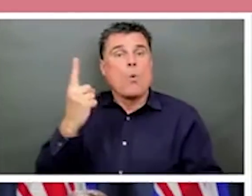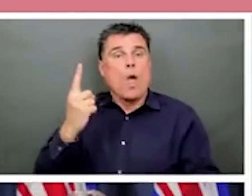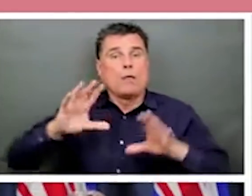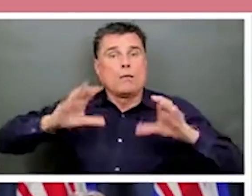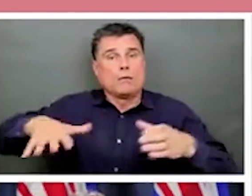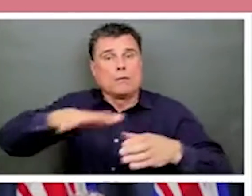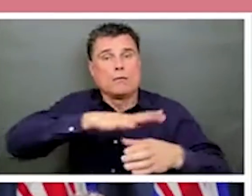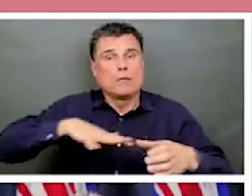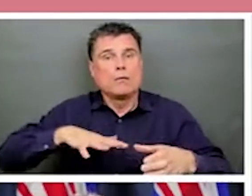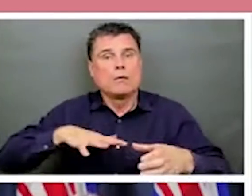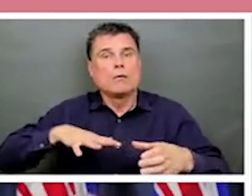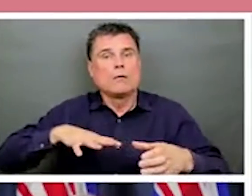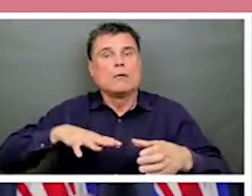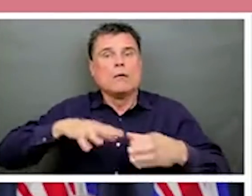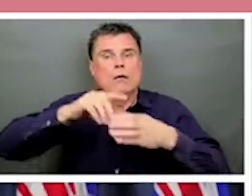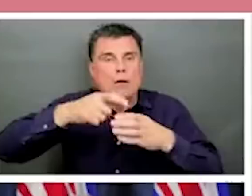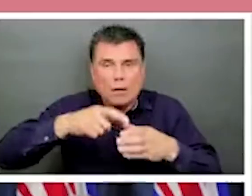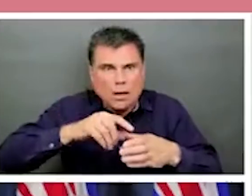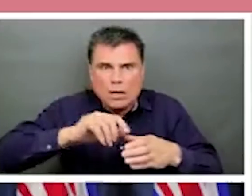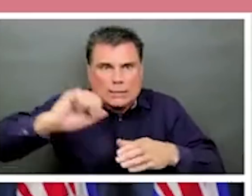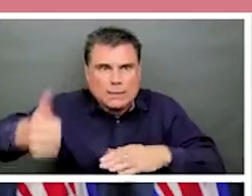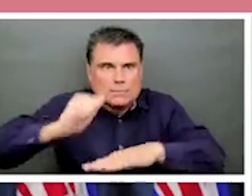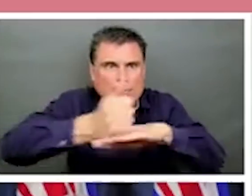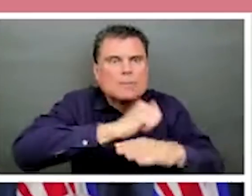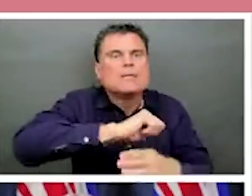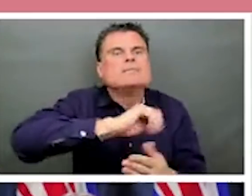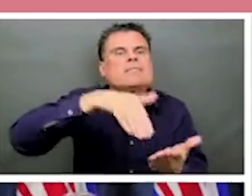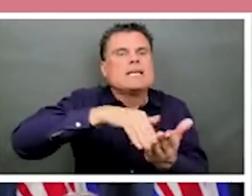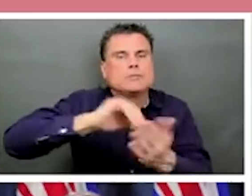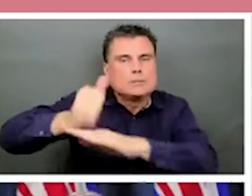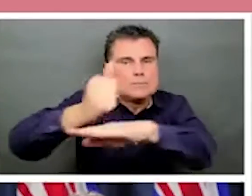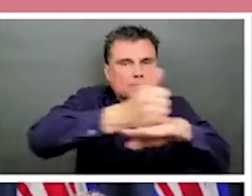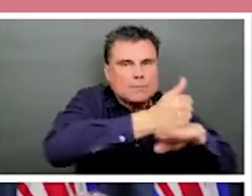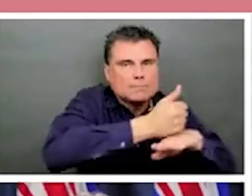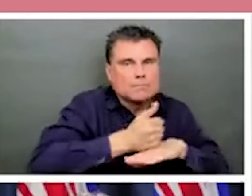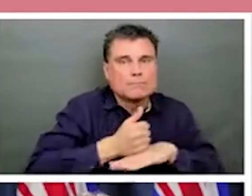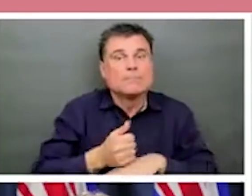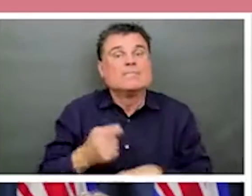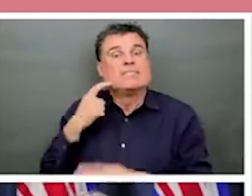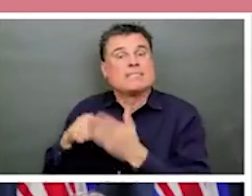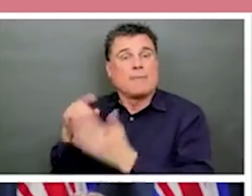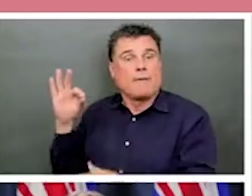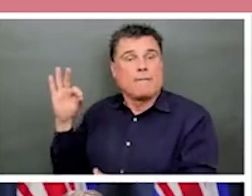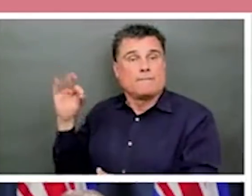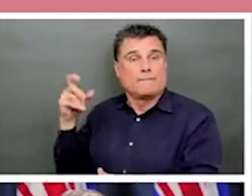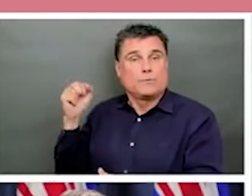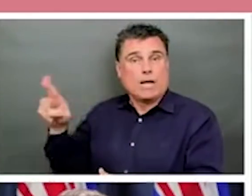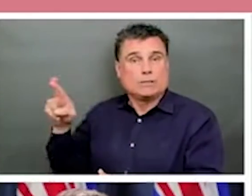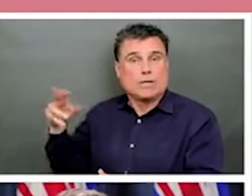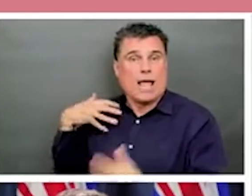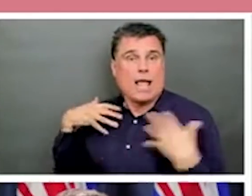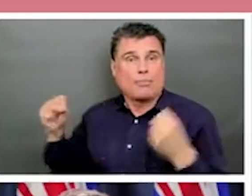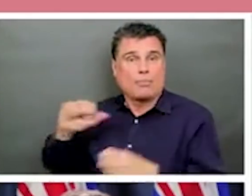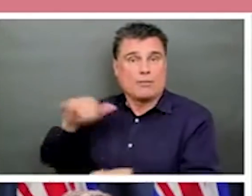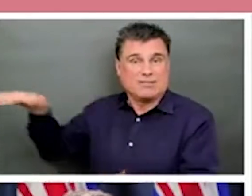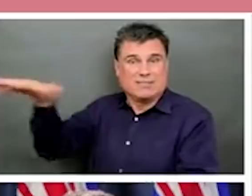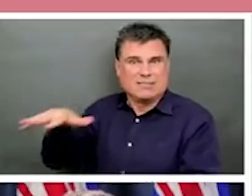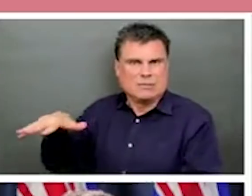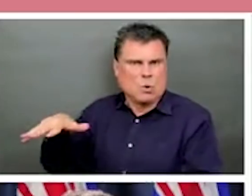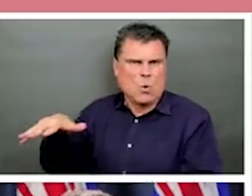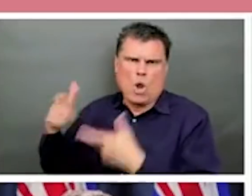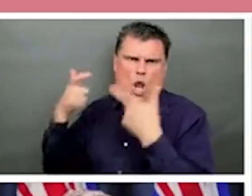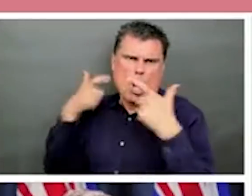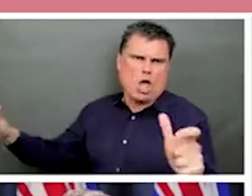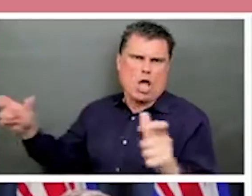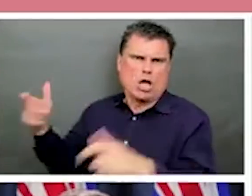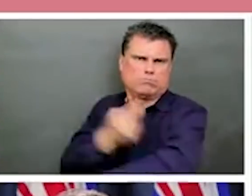their whole geographic region. With Fraser Health Authority, you know, having the highest amount, and that basically